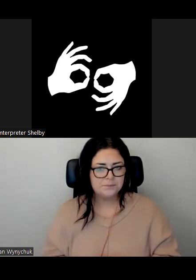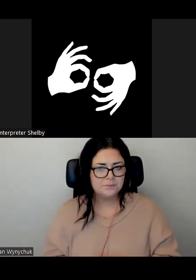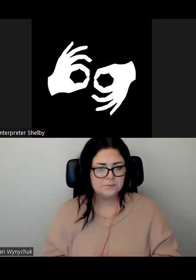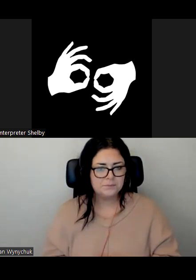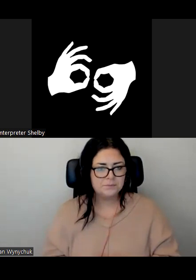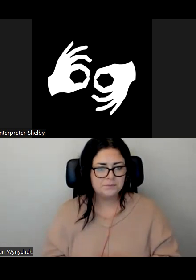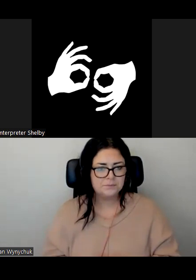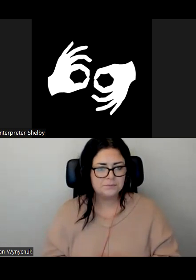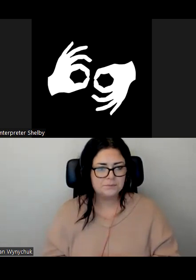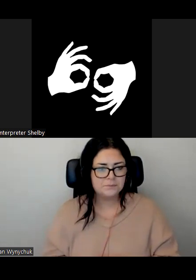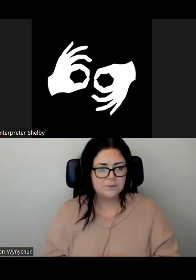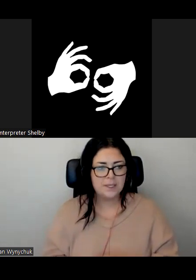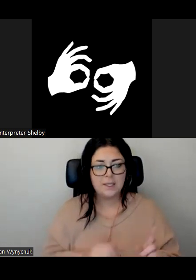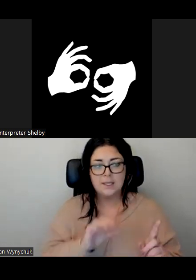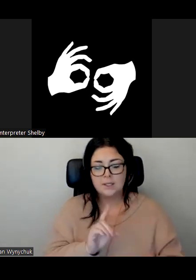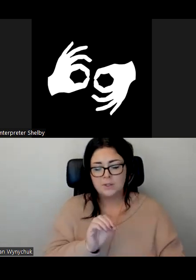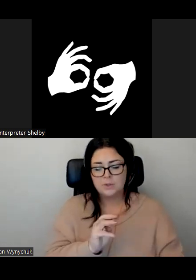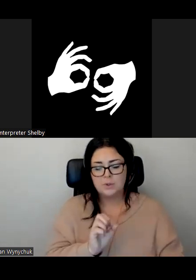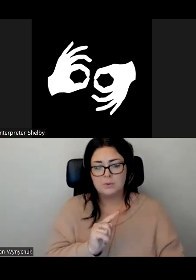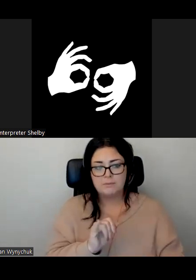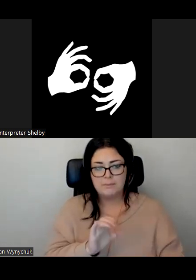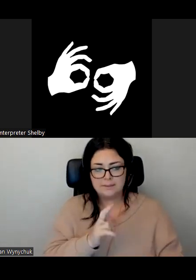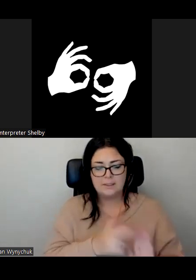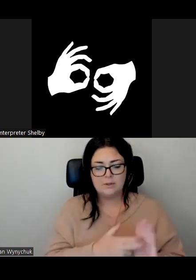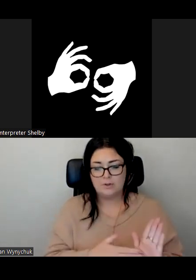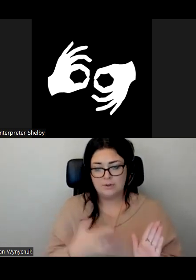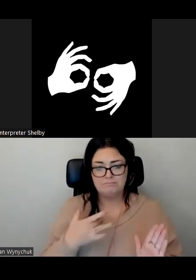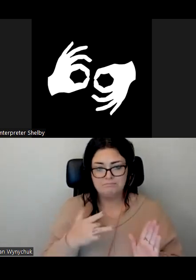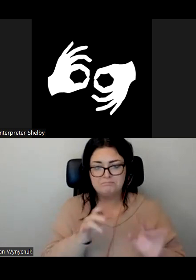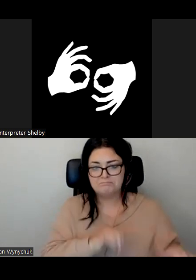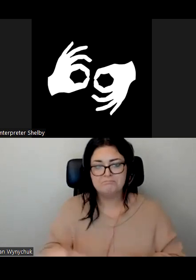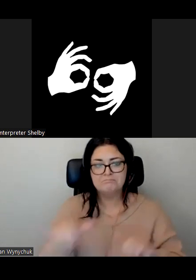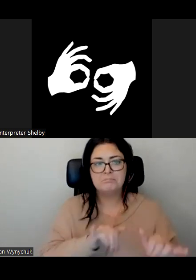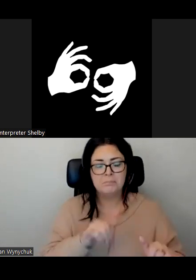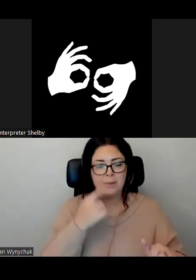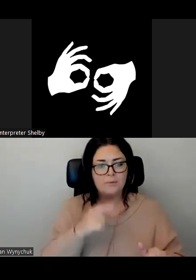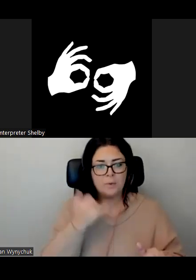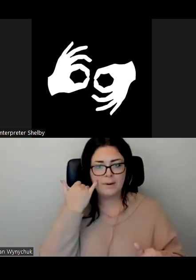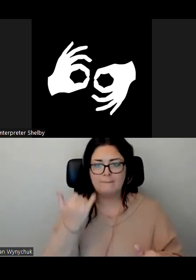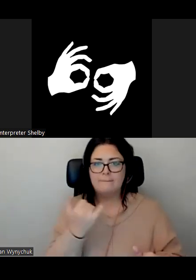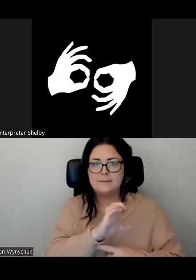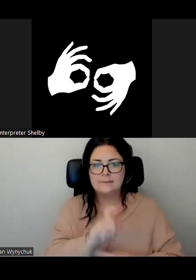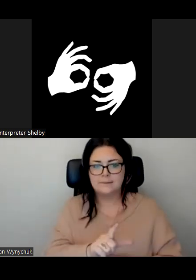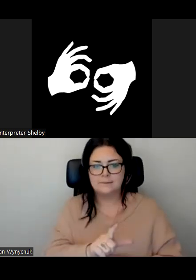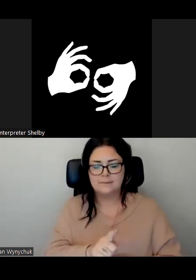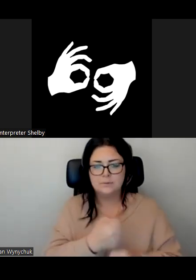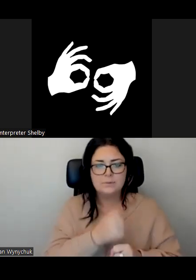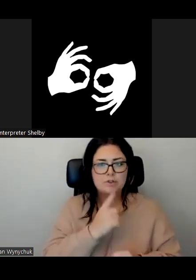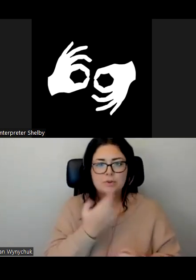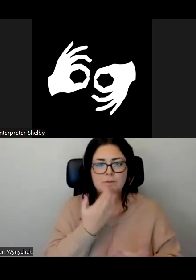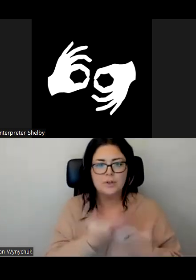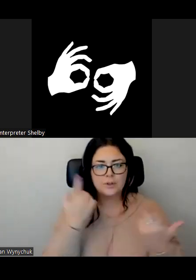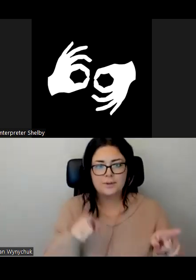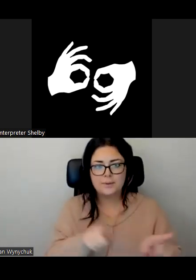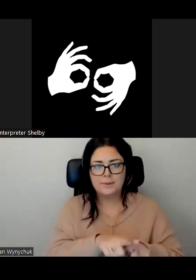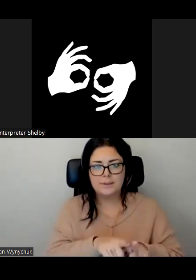they're very, very common, very recommended, especially if you're in common law. You want to make sure that you have a cohabitation agreement or domestic contract